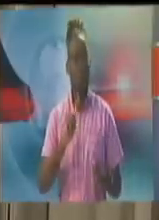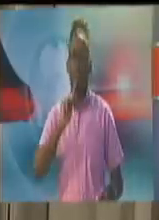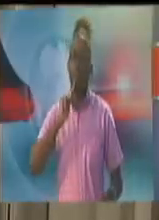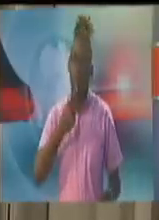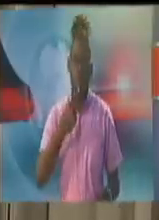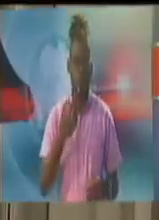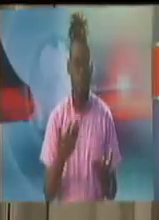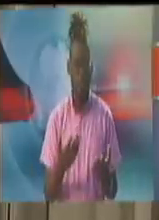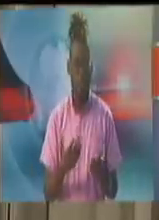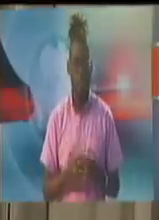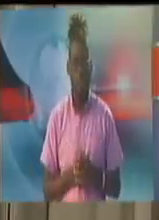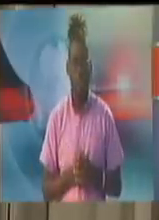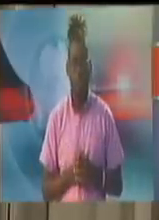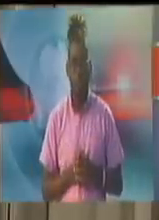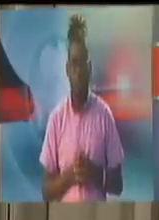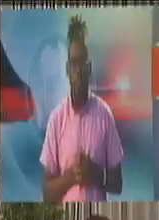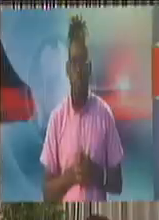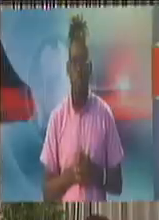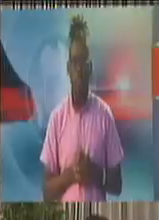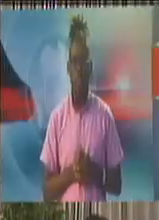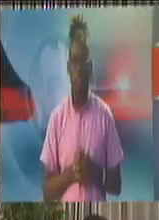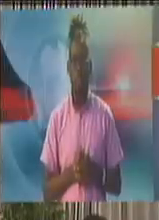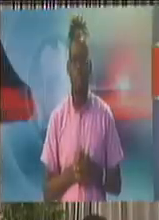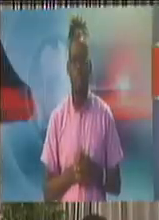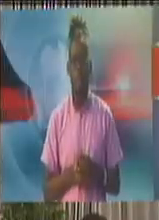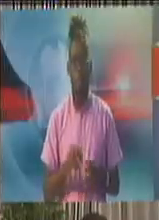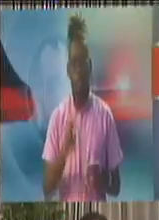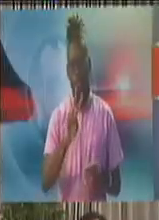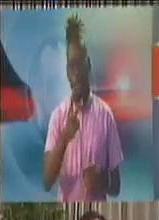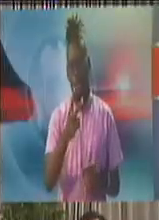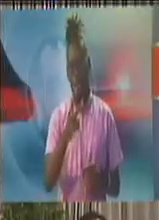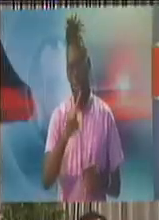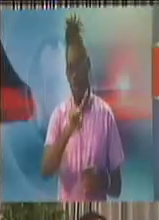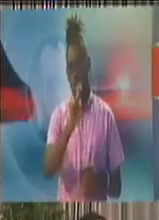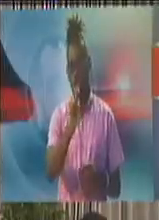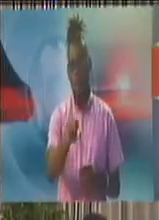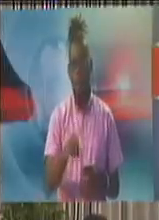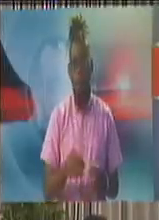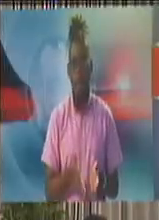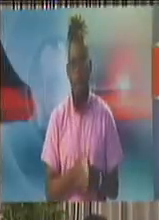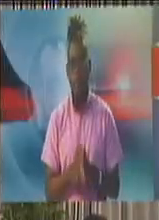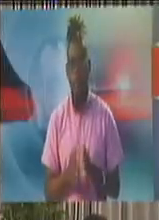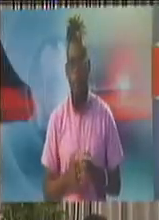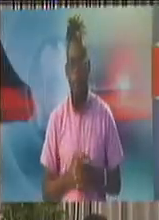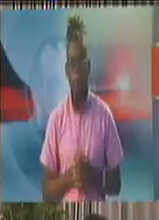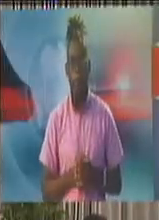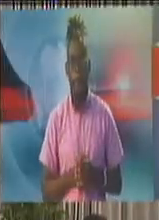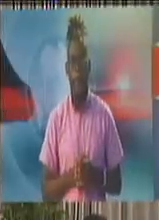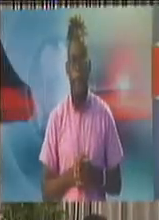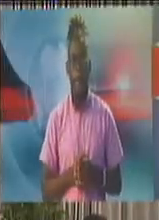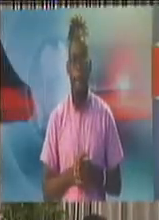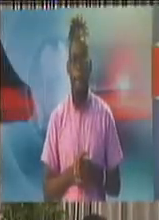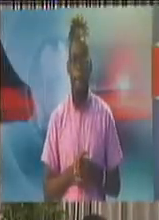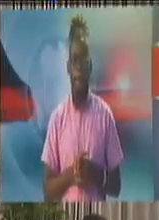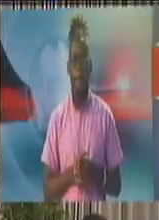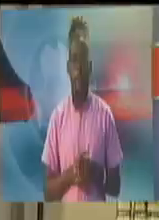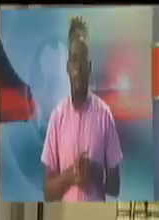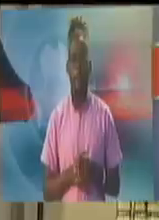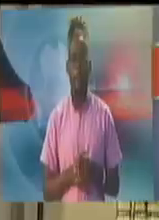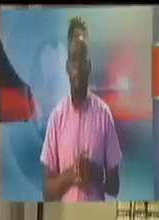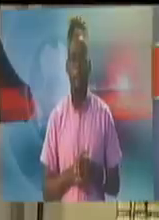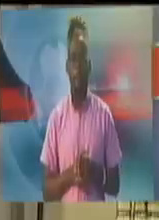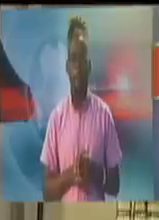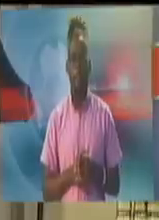Okay, so if I could answer the second part of the question to Mr. Zambrano. So the MICIN is done under two